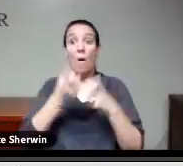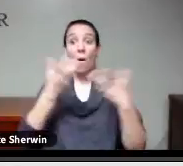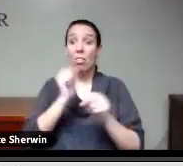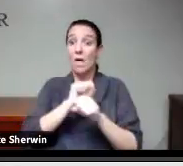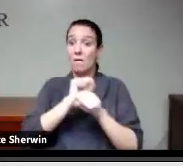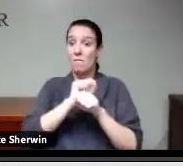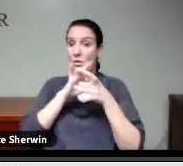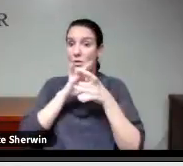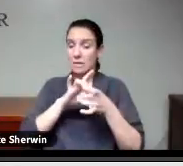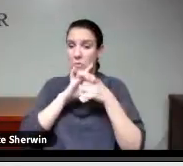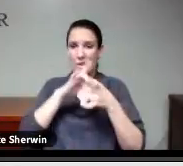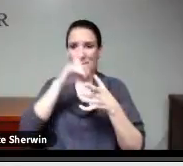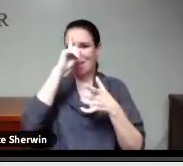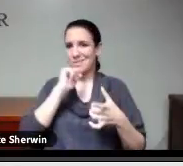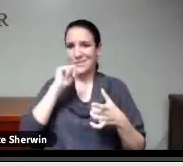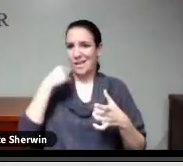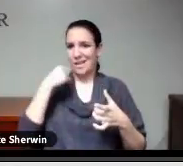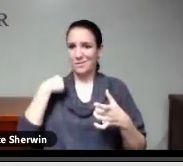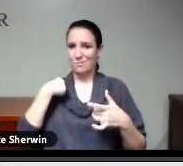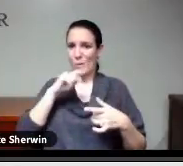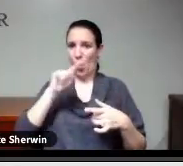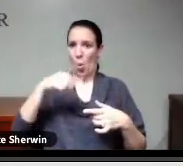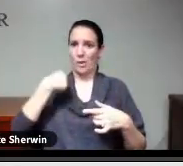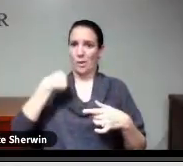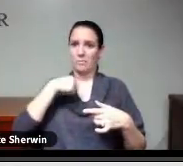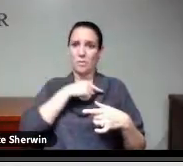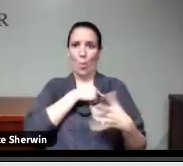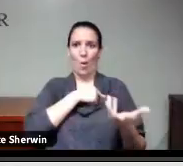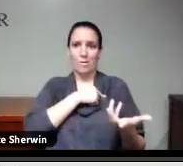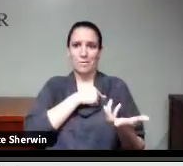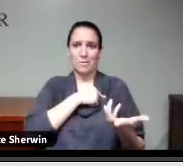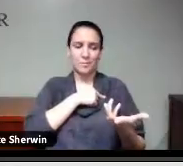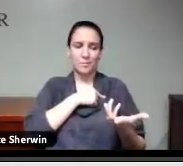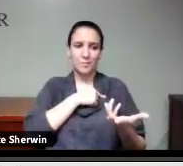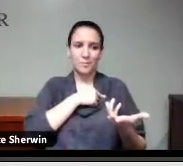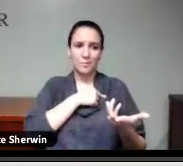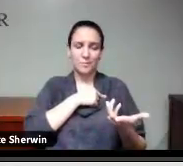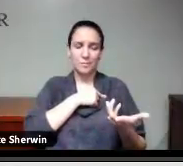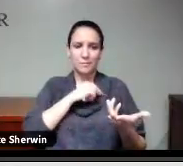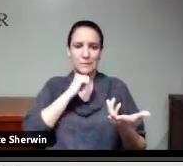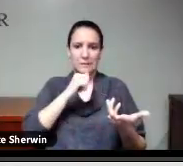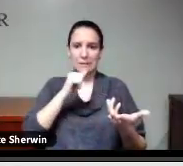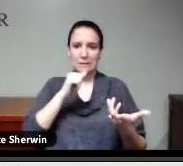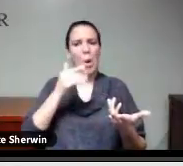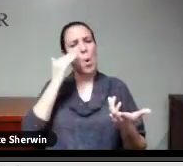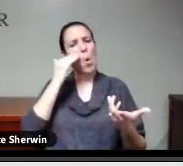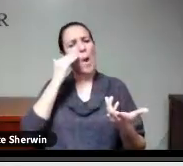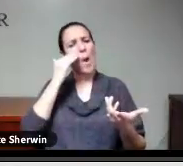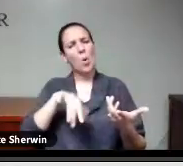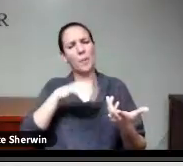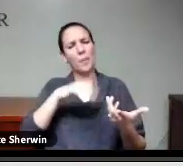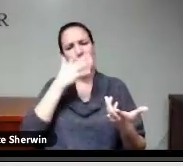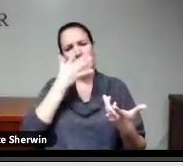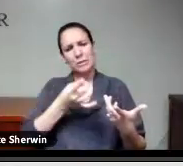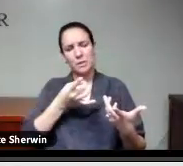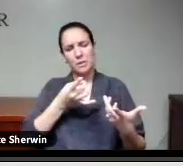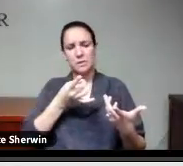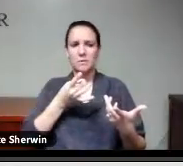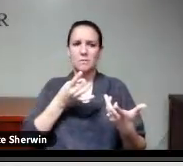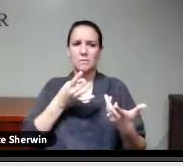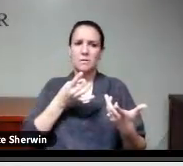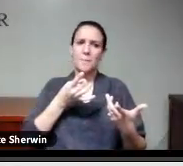more than us just assuming that we have knowledge about what their needs and interests are, but that we actually are